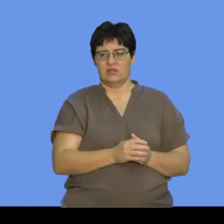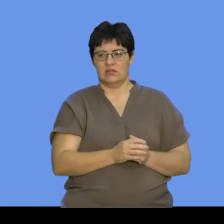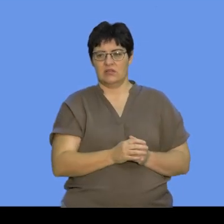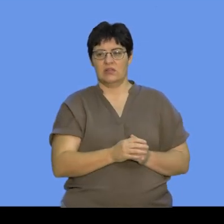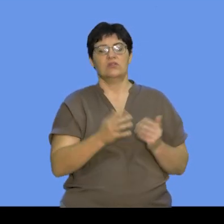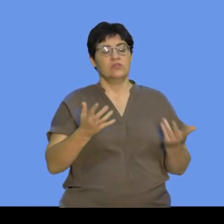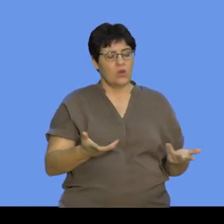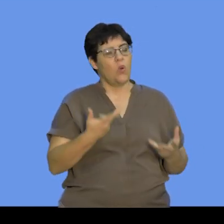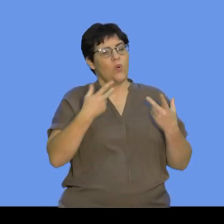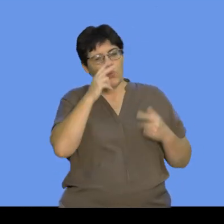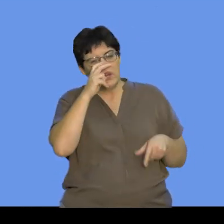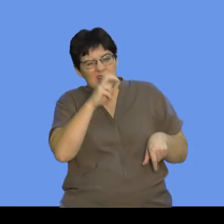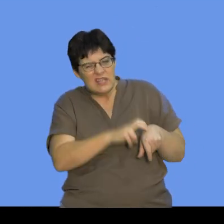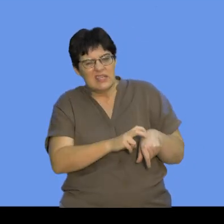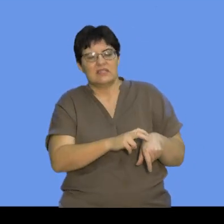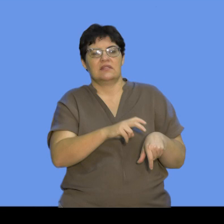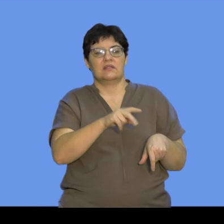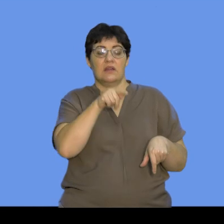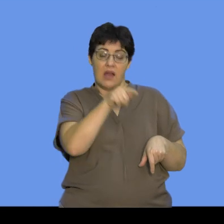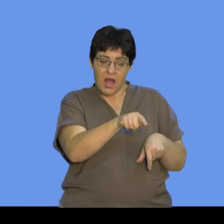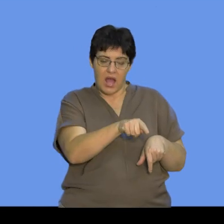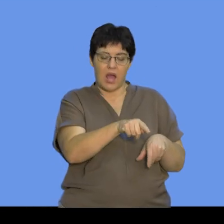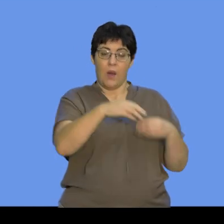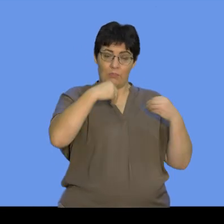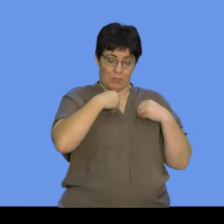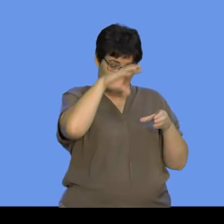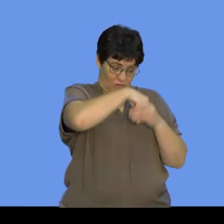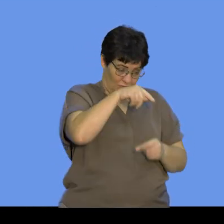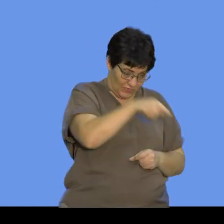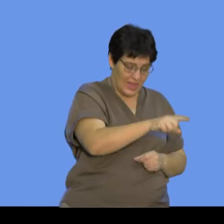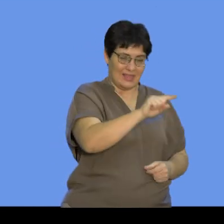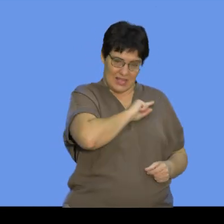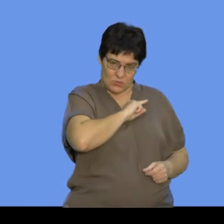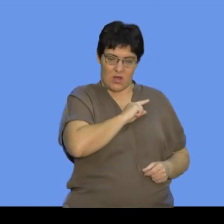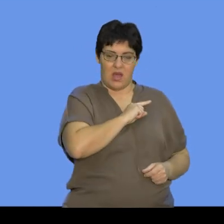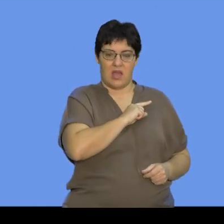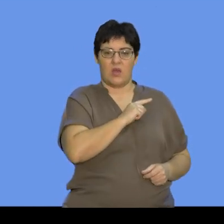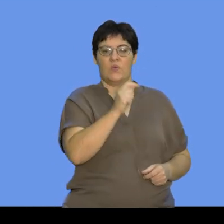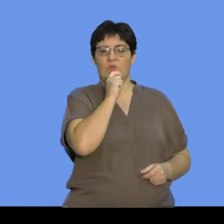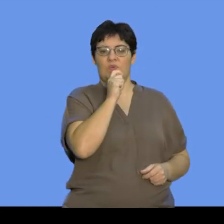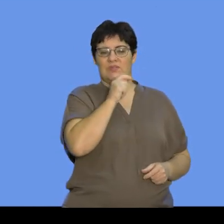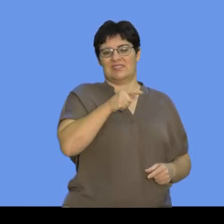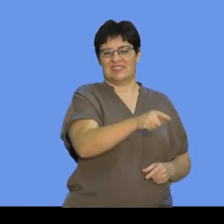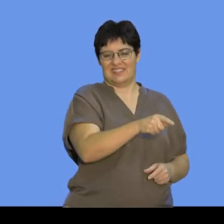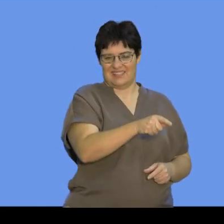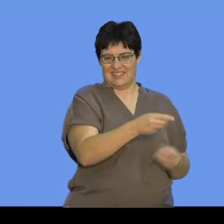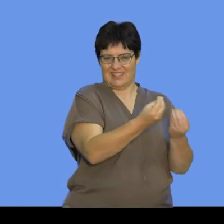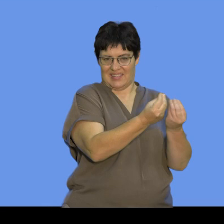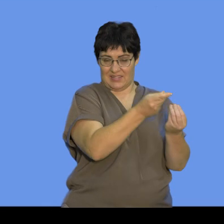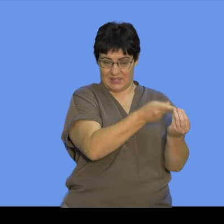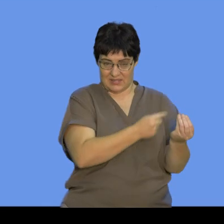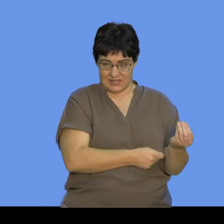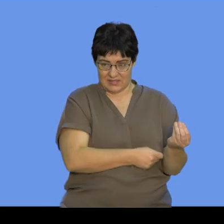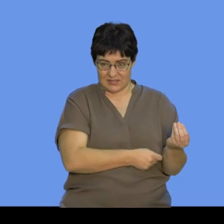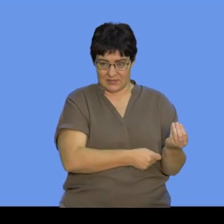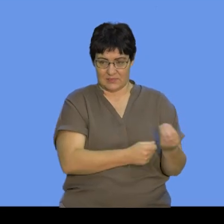material, based on its physical properties, or the type of properties that a specific form of matter